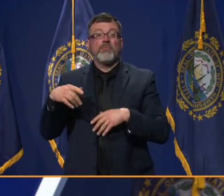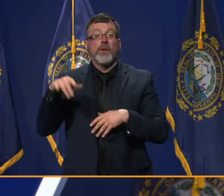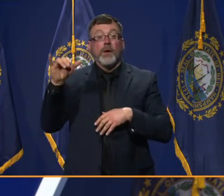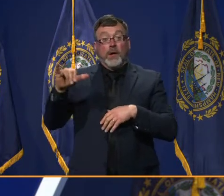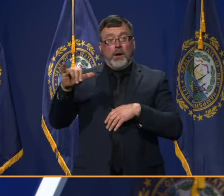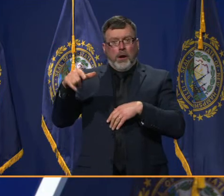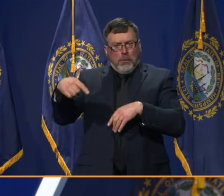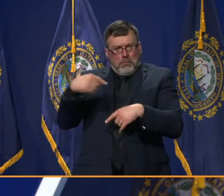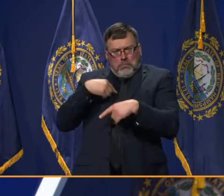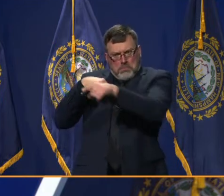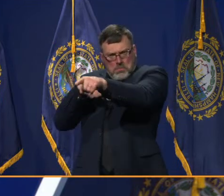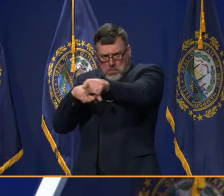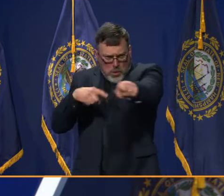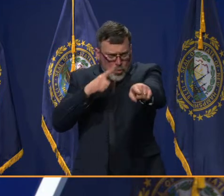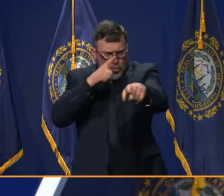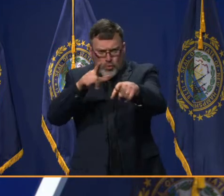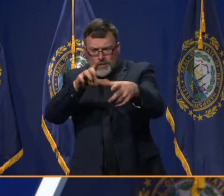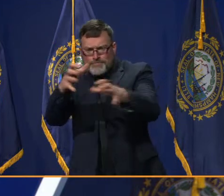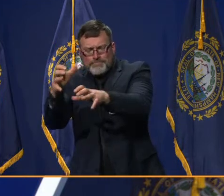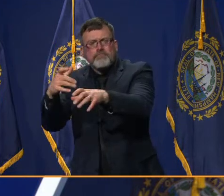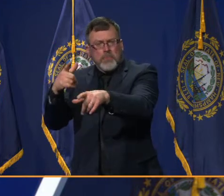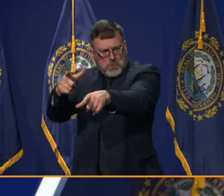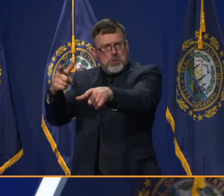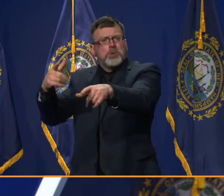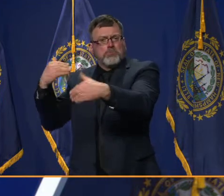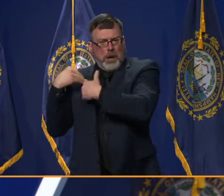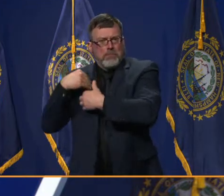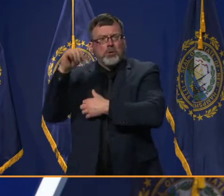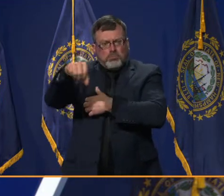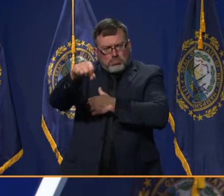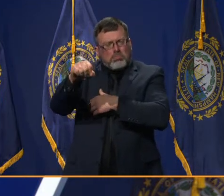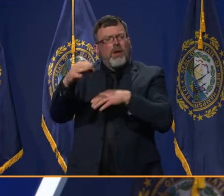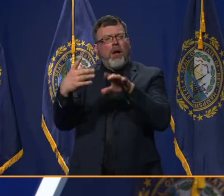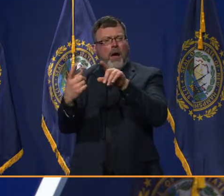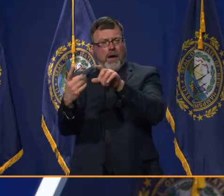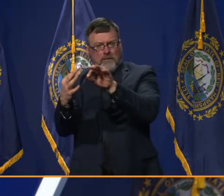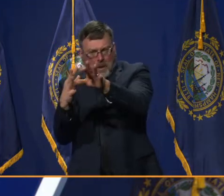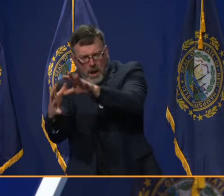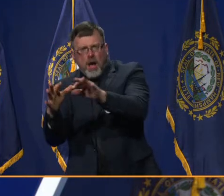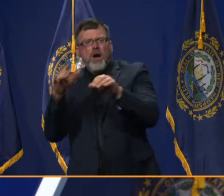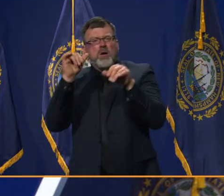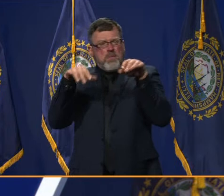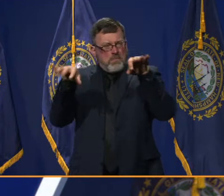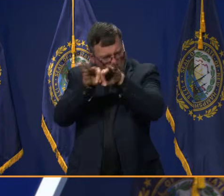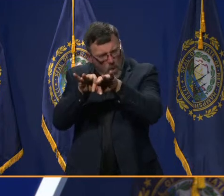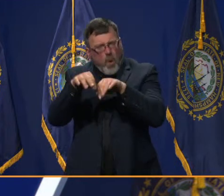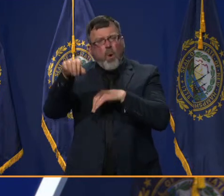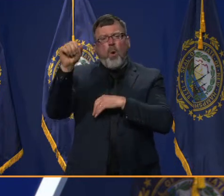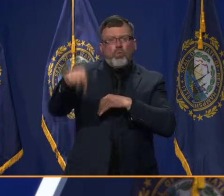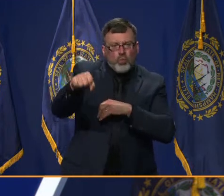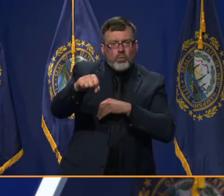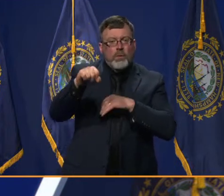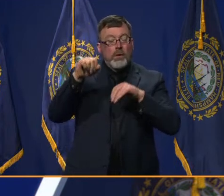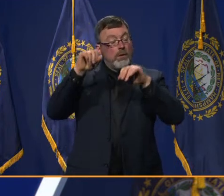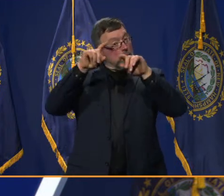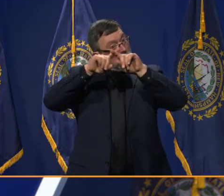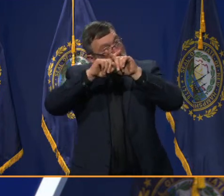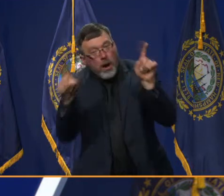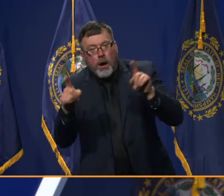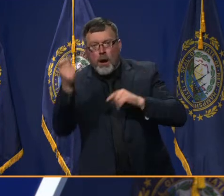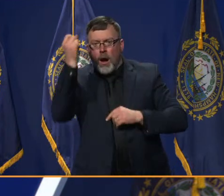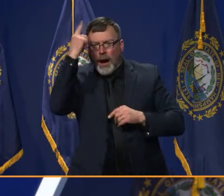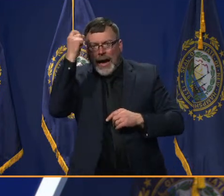feedback response system to getting better results. We understand that. But to do it in a way where we're tearing each other down, belittling